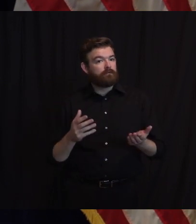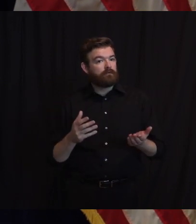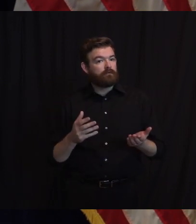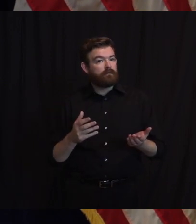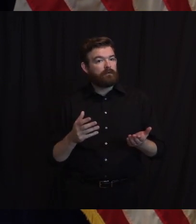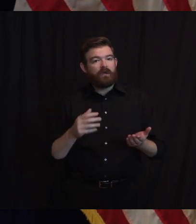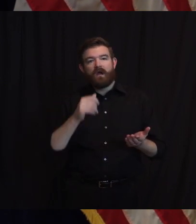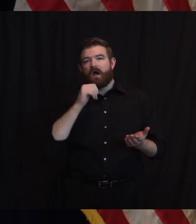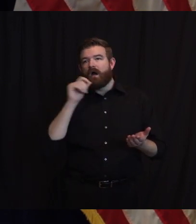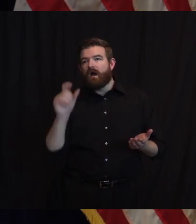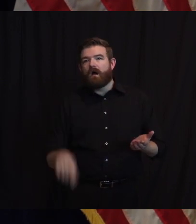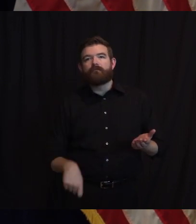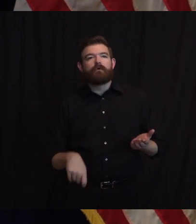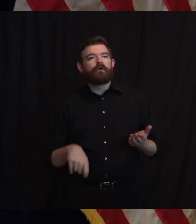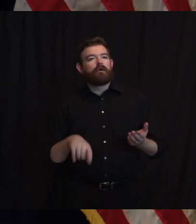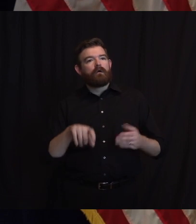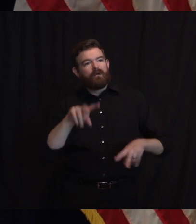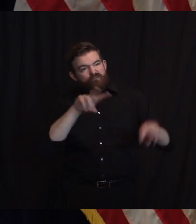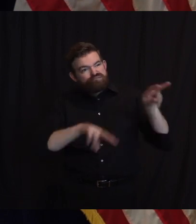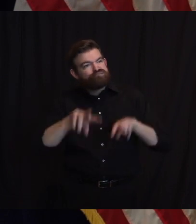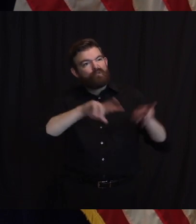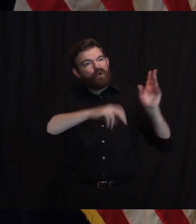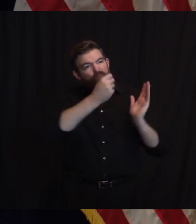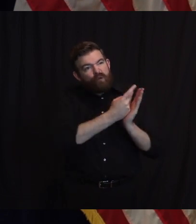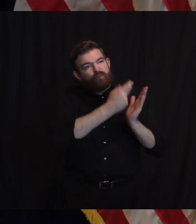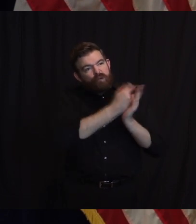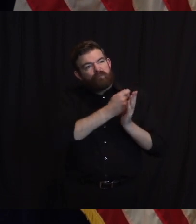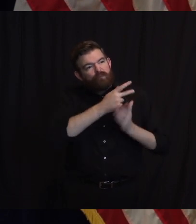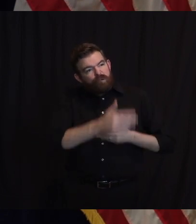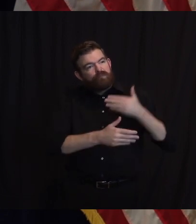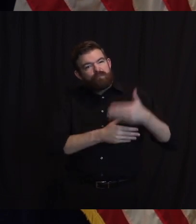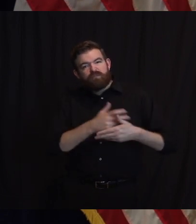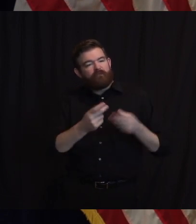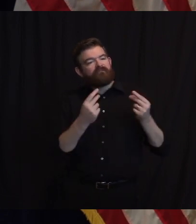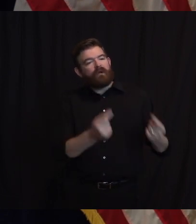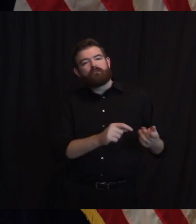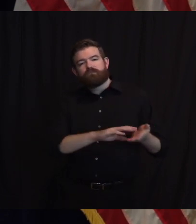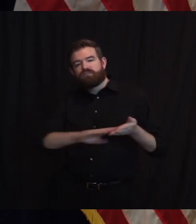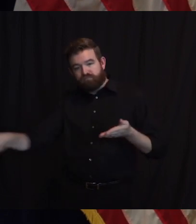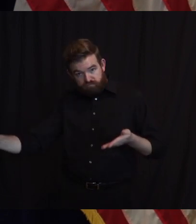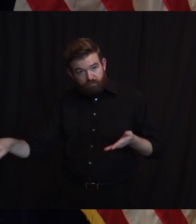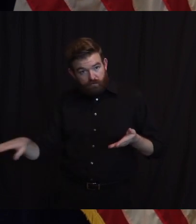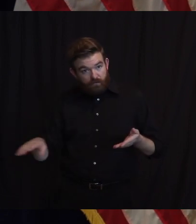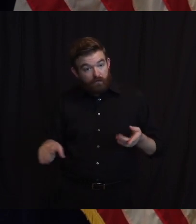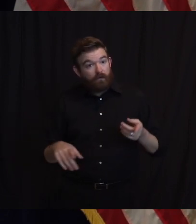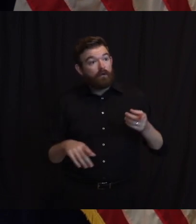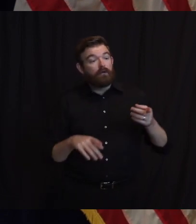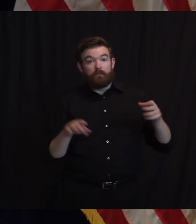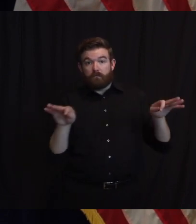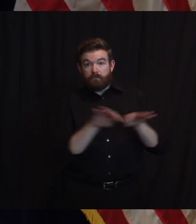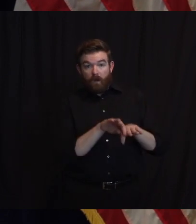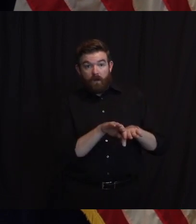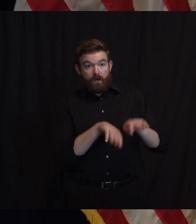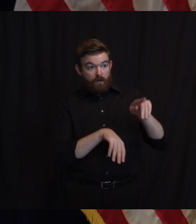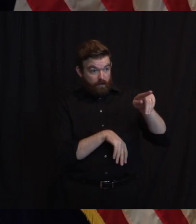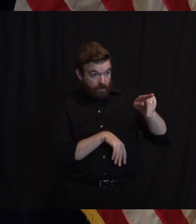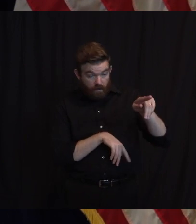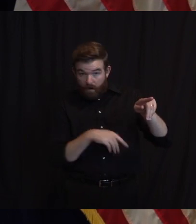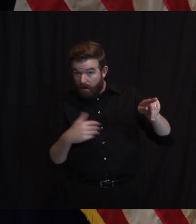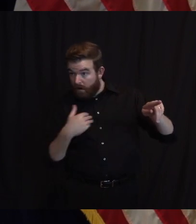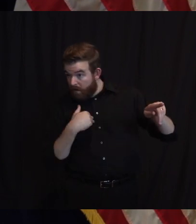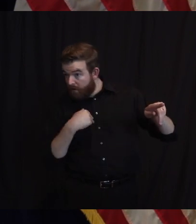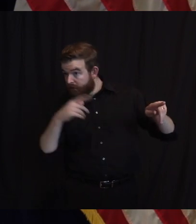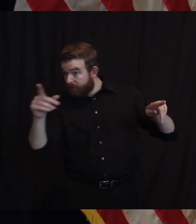things, where were they going when they got out? Did they have housing? Did they have sustenance in their life? And we take that